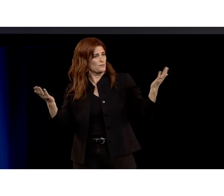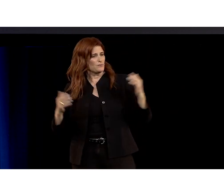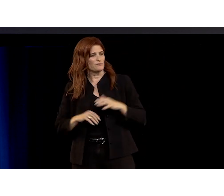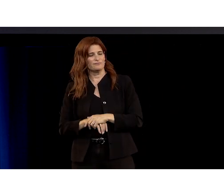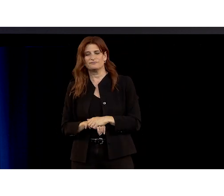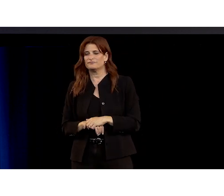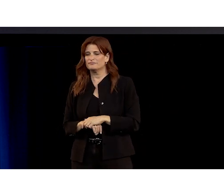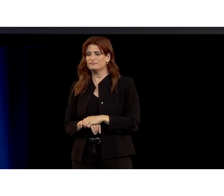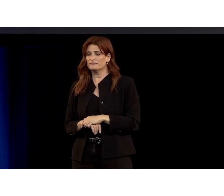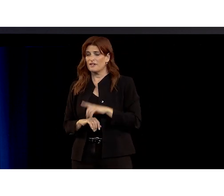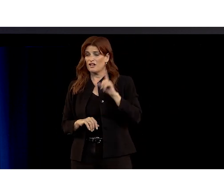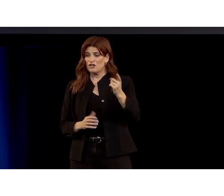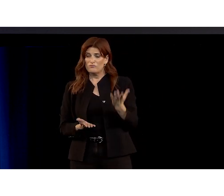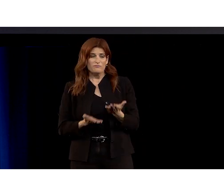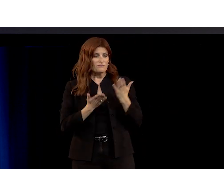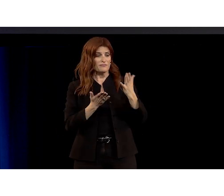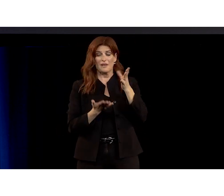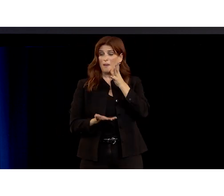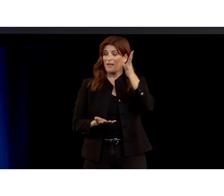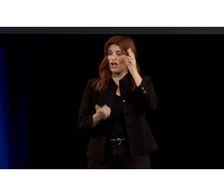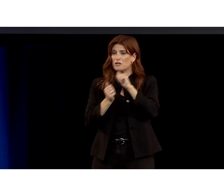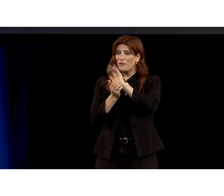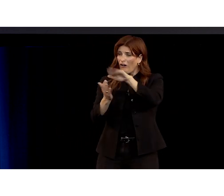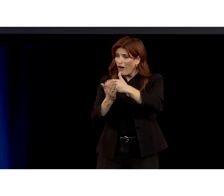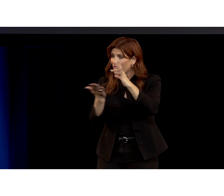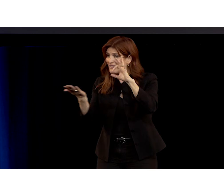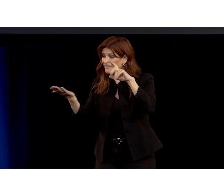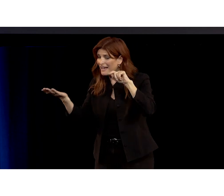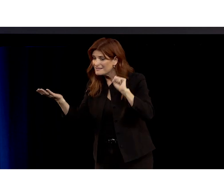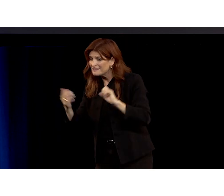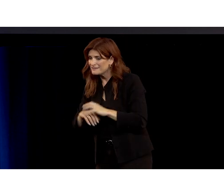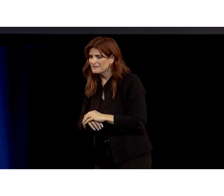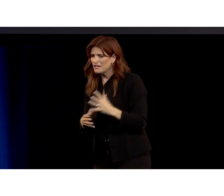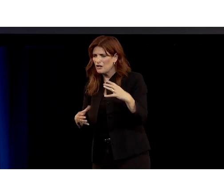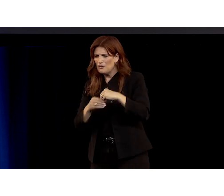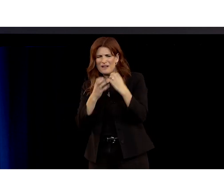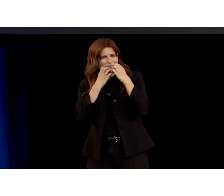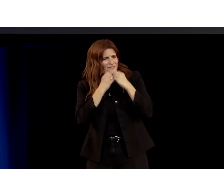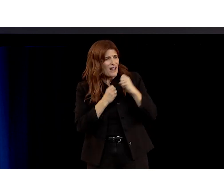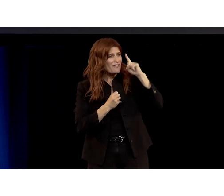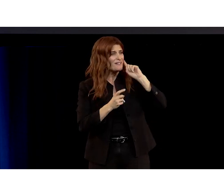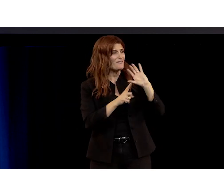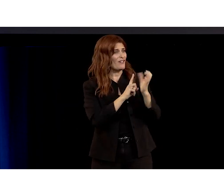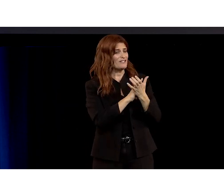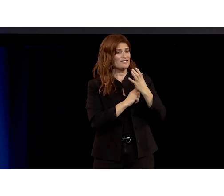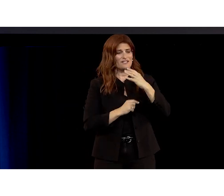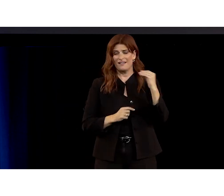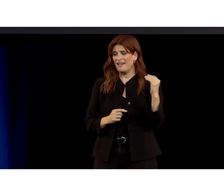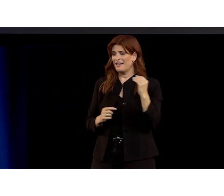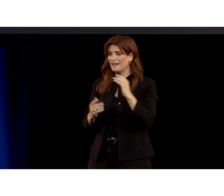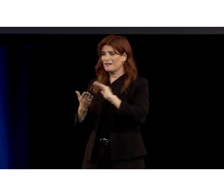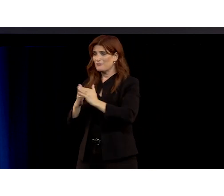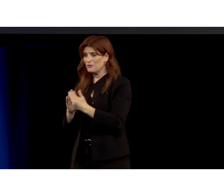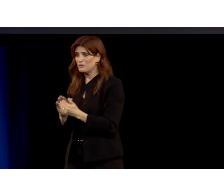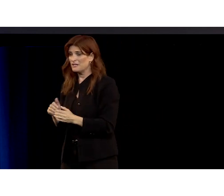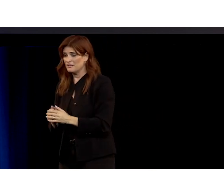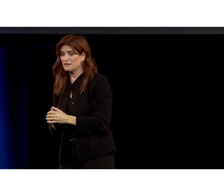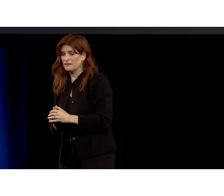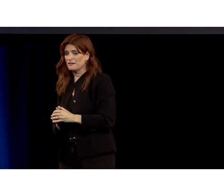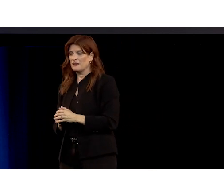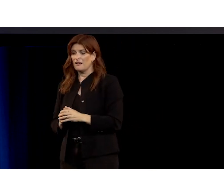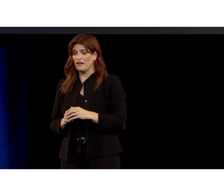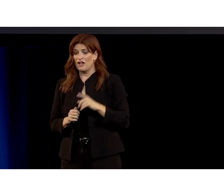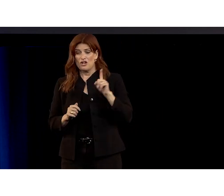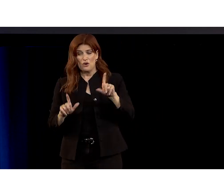Let's go beyond the personal now and consider broader implications. Gene therapy is still experimental. What are the